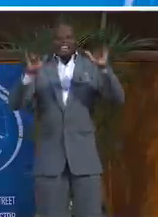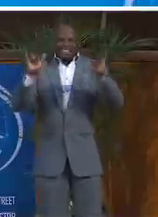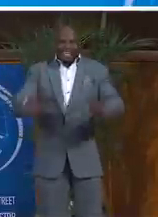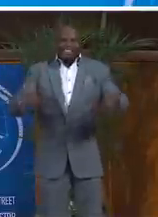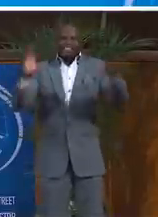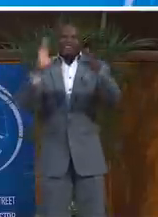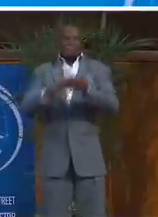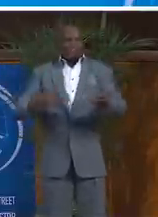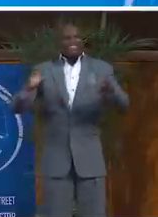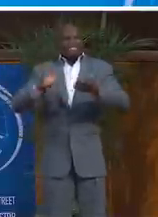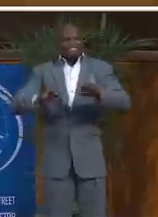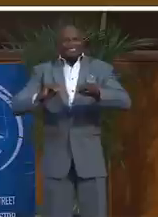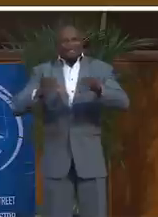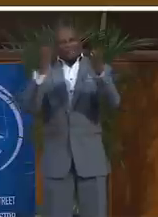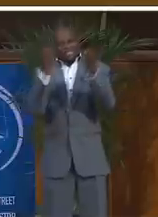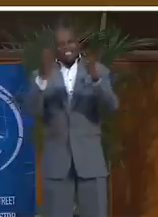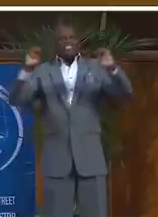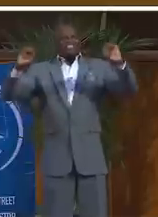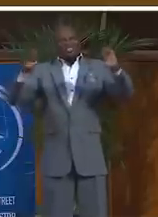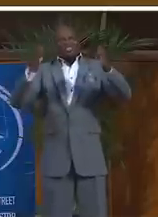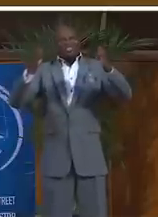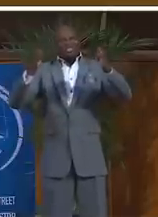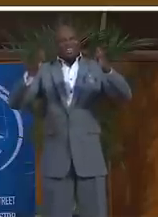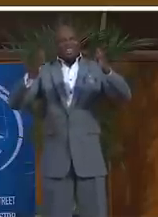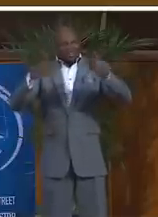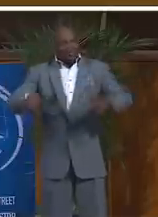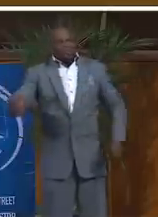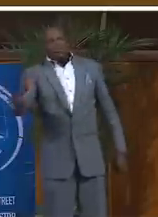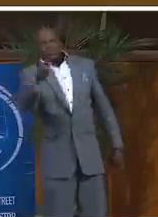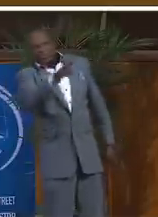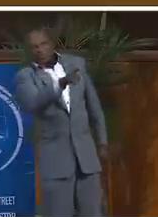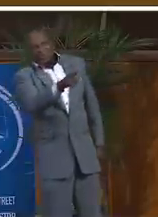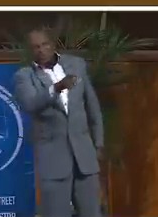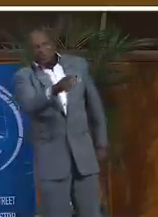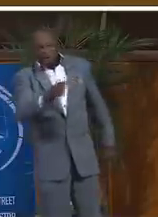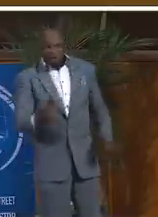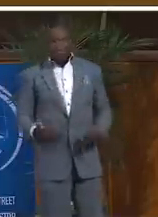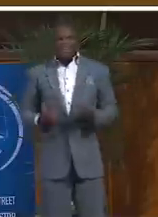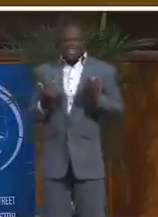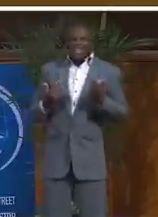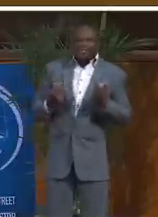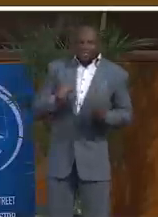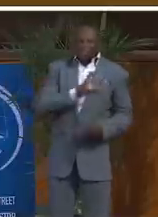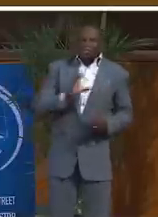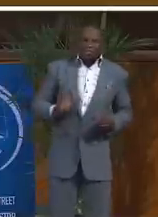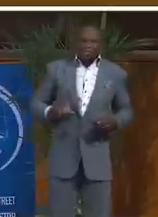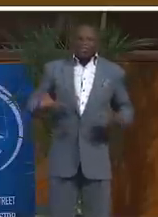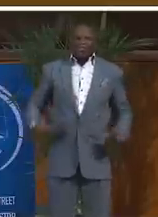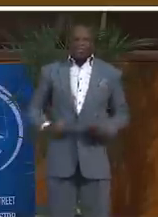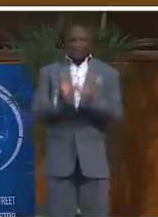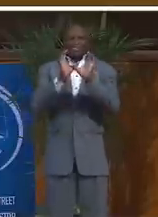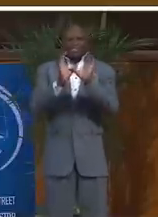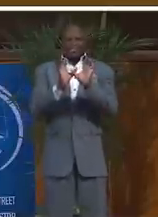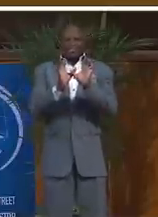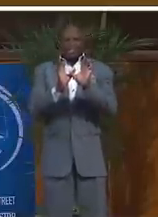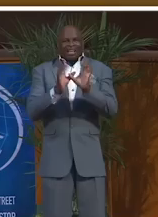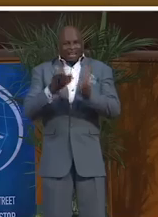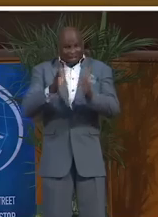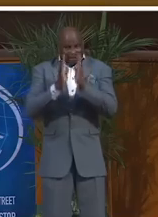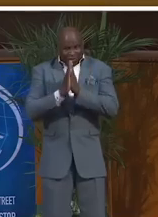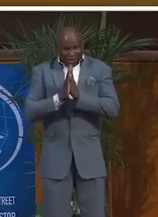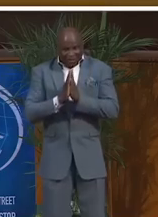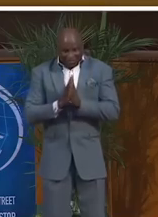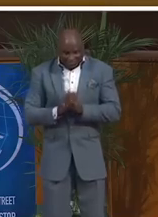the message of Easter to those who live in crisis. Let us